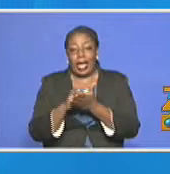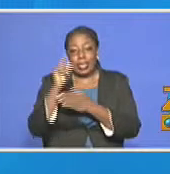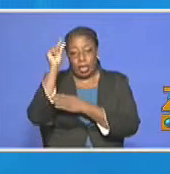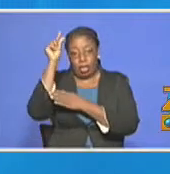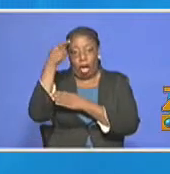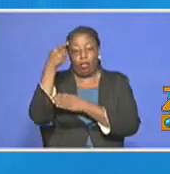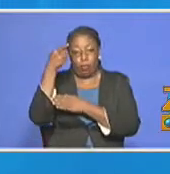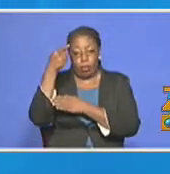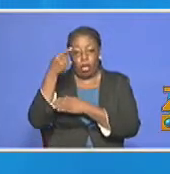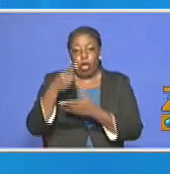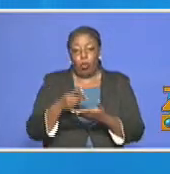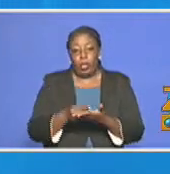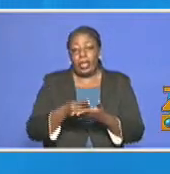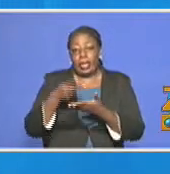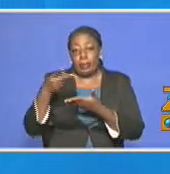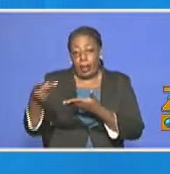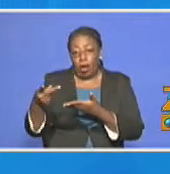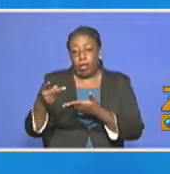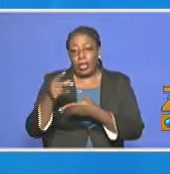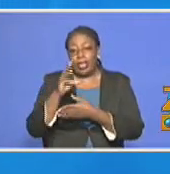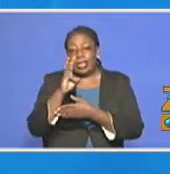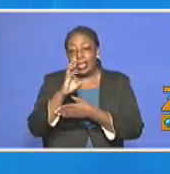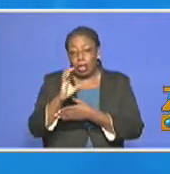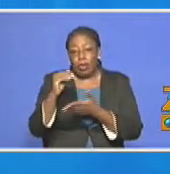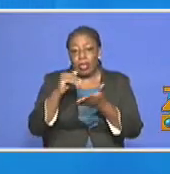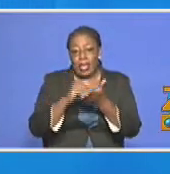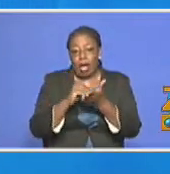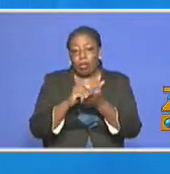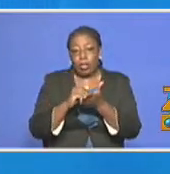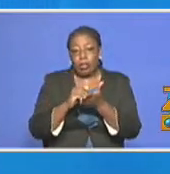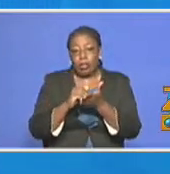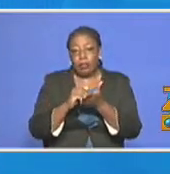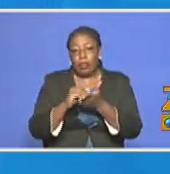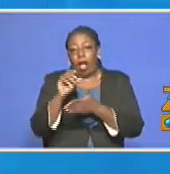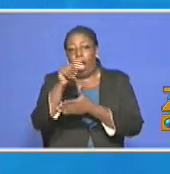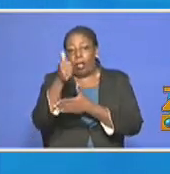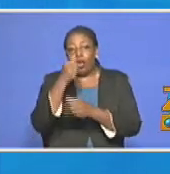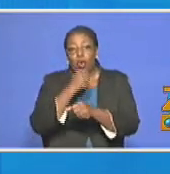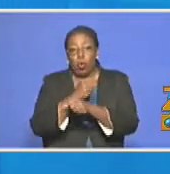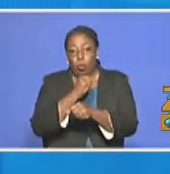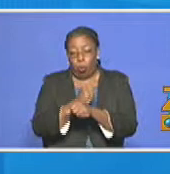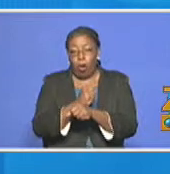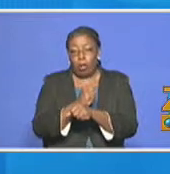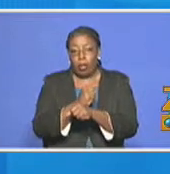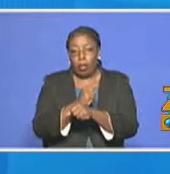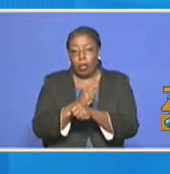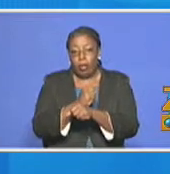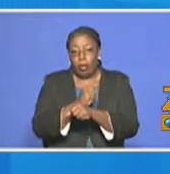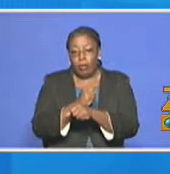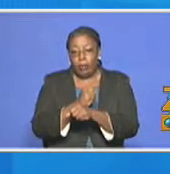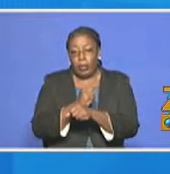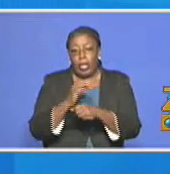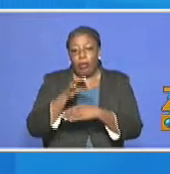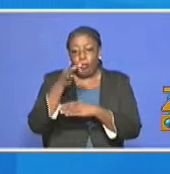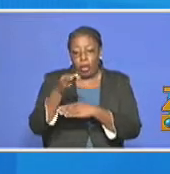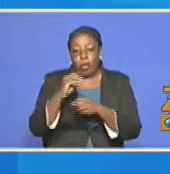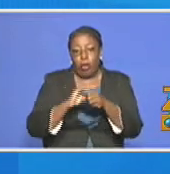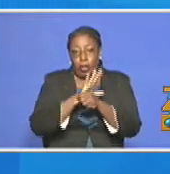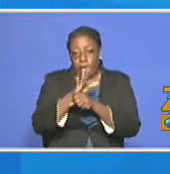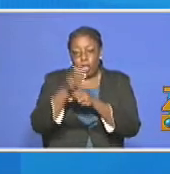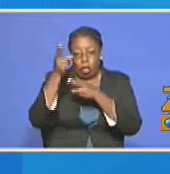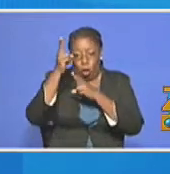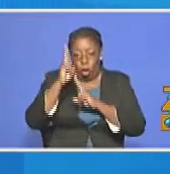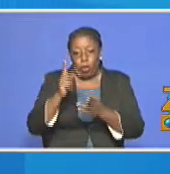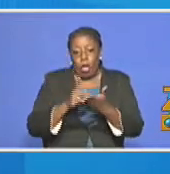another $600,000 to some 150 healthcare workers who served on the front lines during the COVID-19 pandemic as an